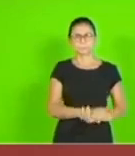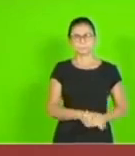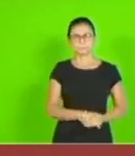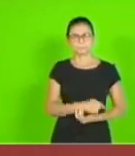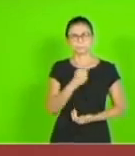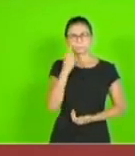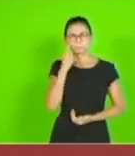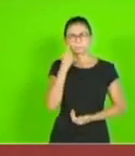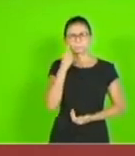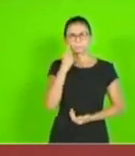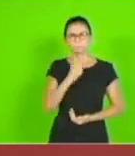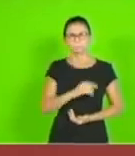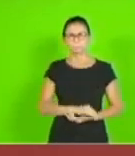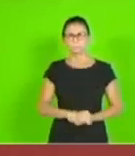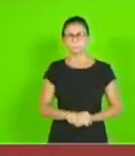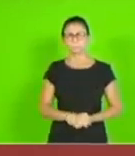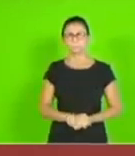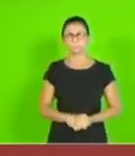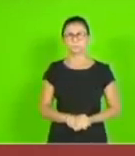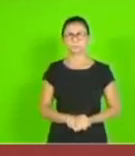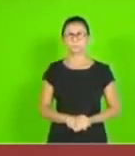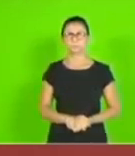here. Por outro lado,